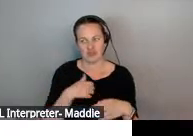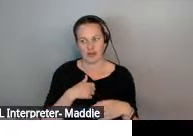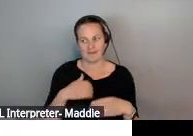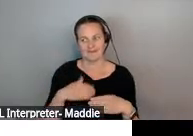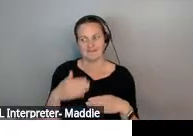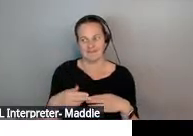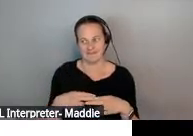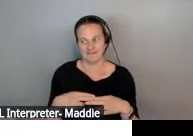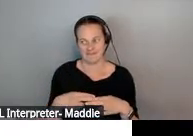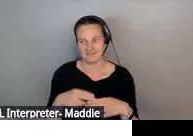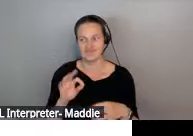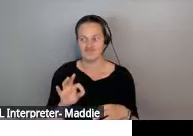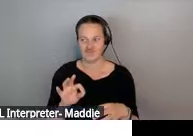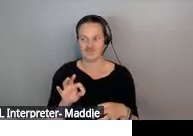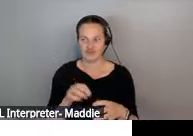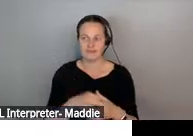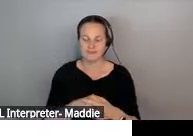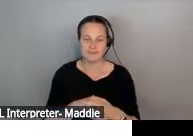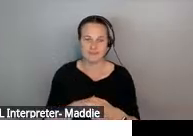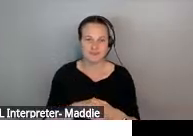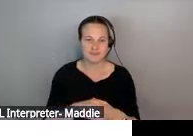again.